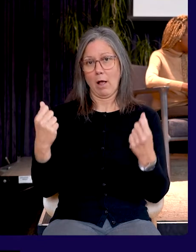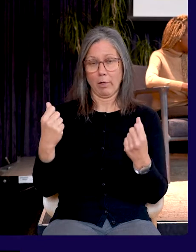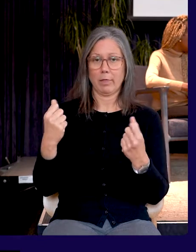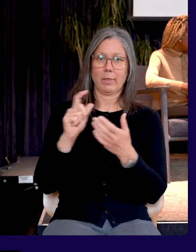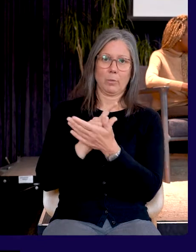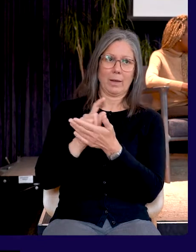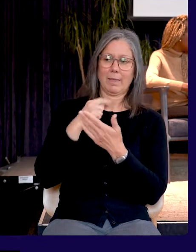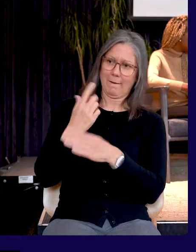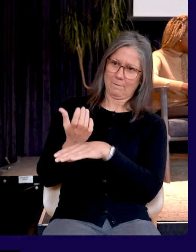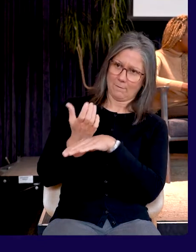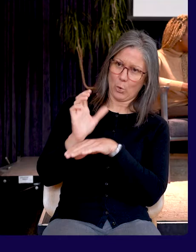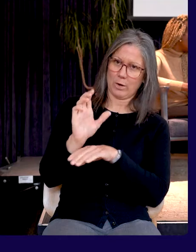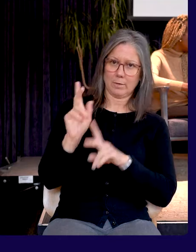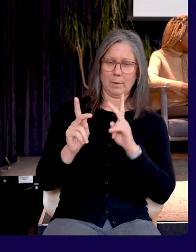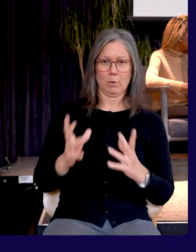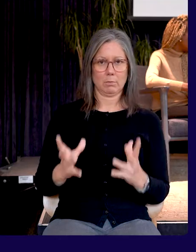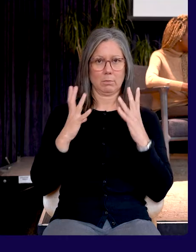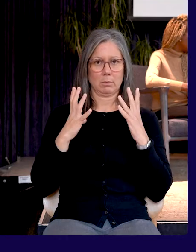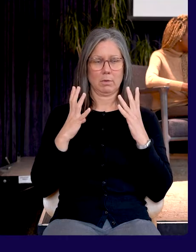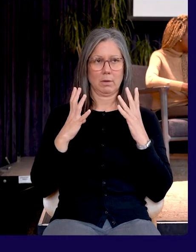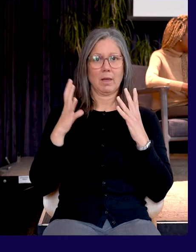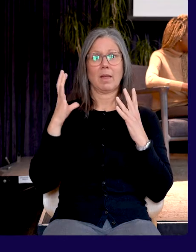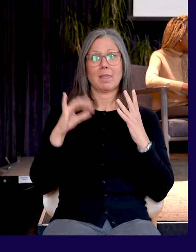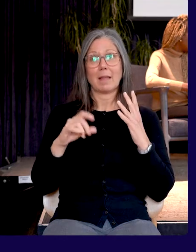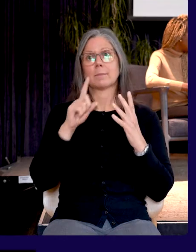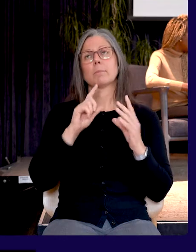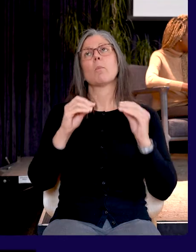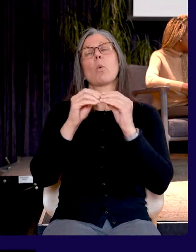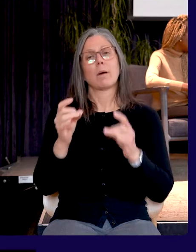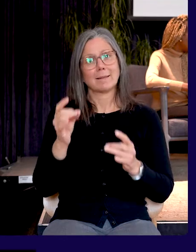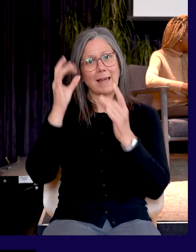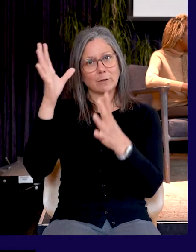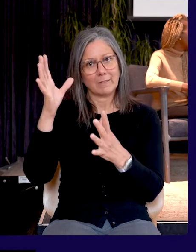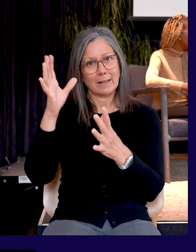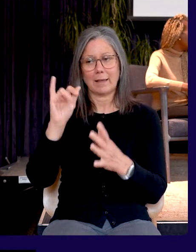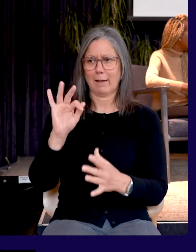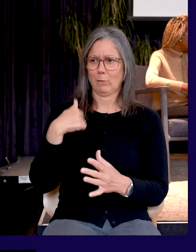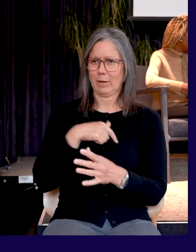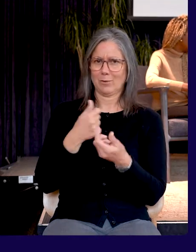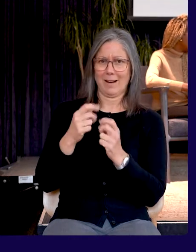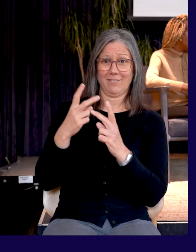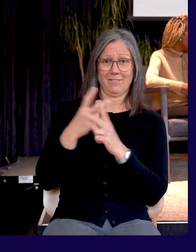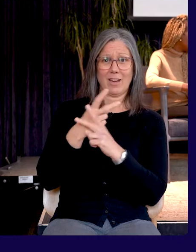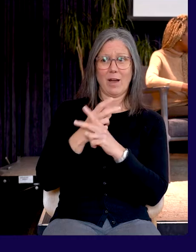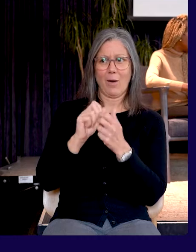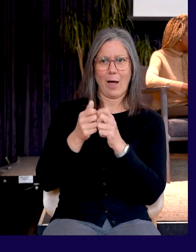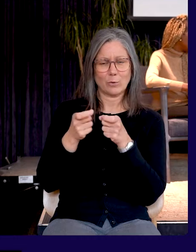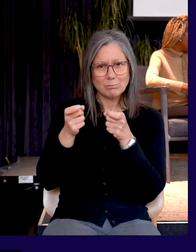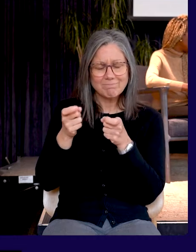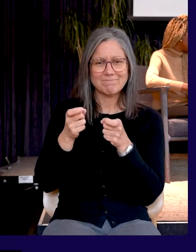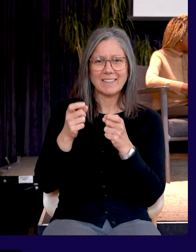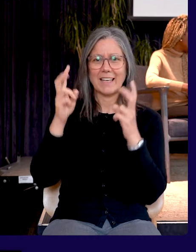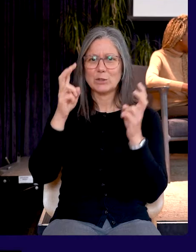forcing a sabbatical on the company, and that is costing more catastrophe than it would have been if we just tried to figure out how to grapple with this issue. So